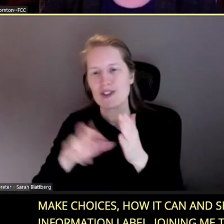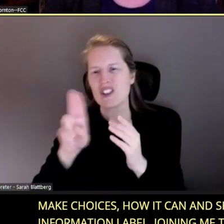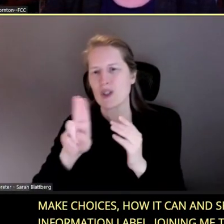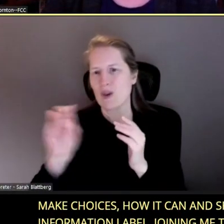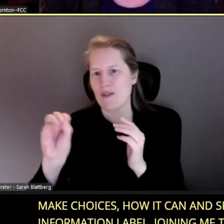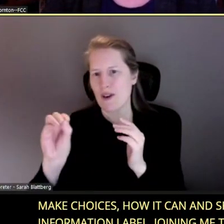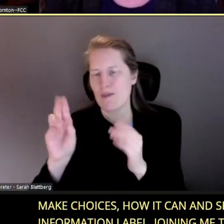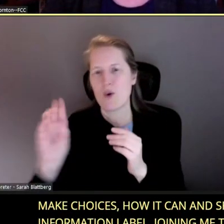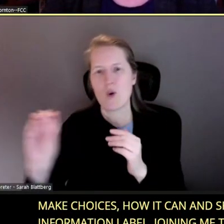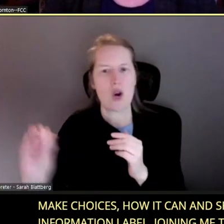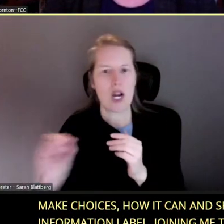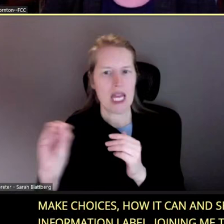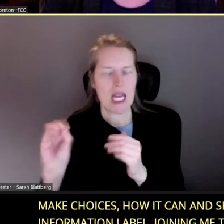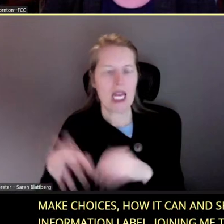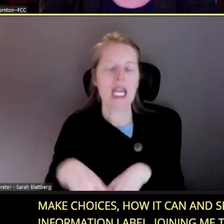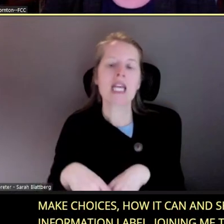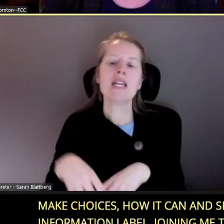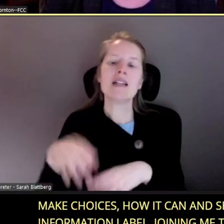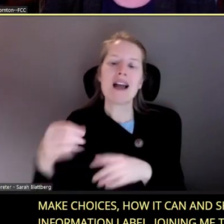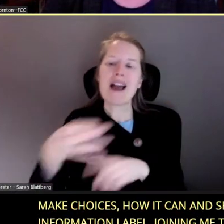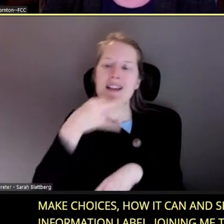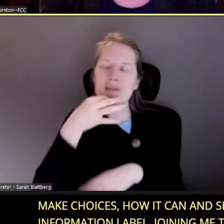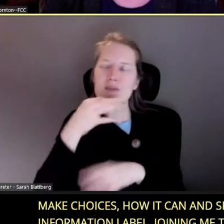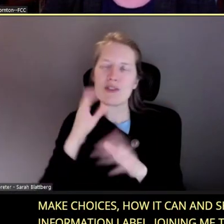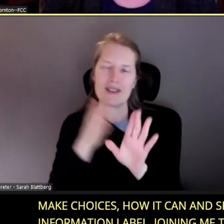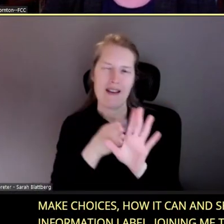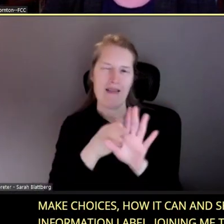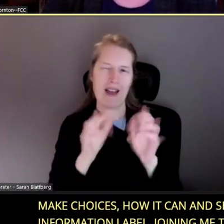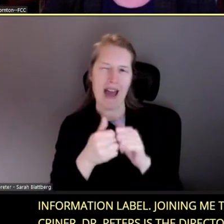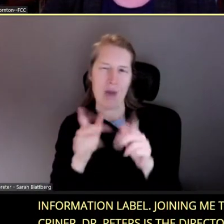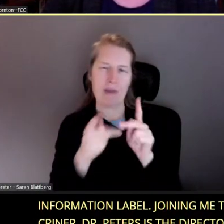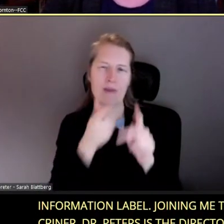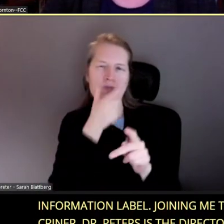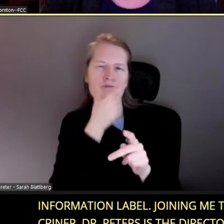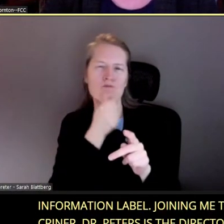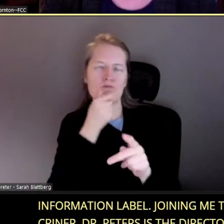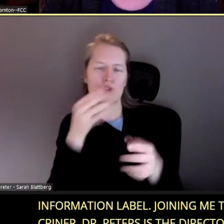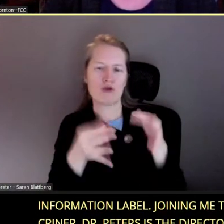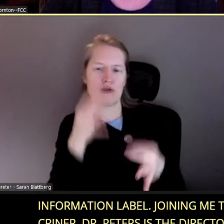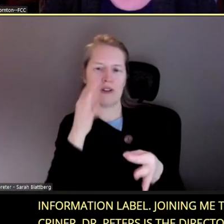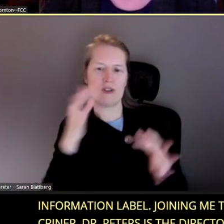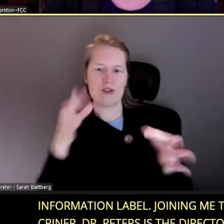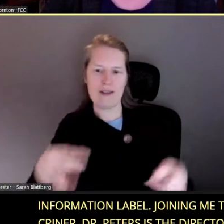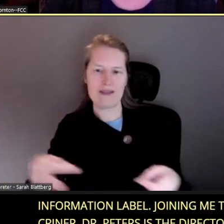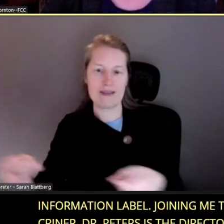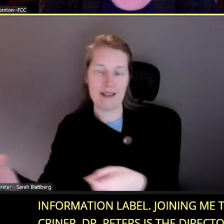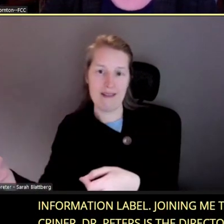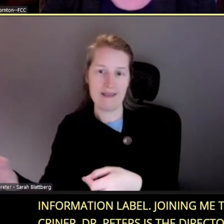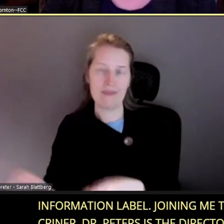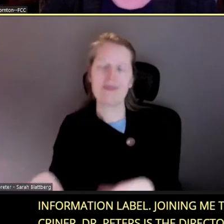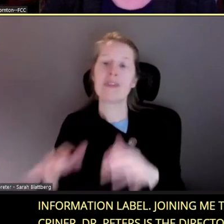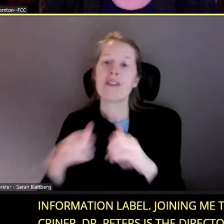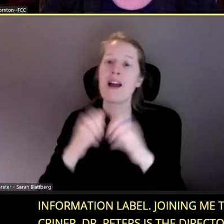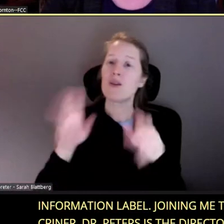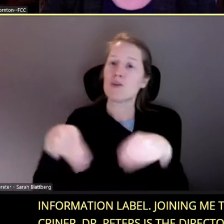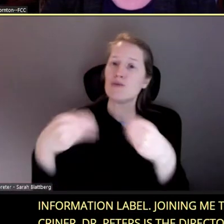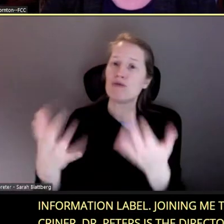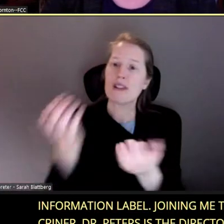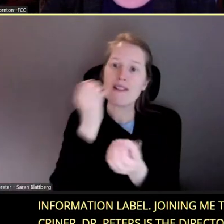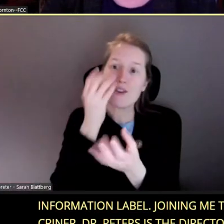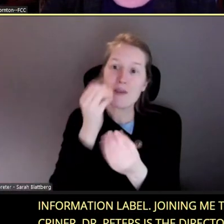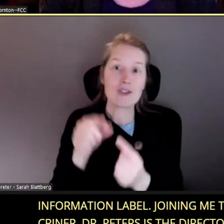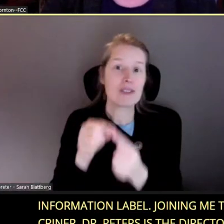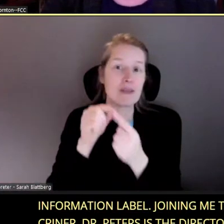is an expert in the psychology of how people judge and decide, and also in how to present information, especially